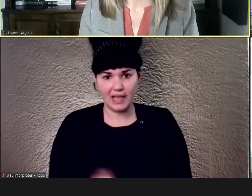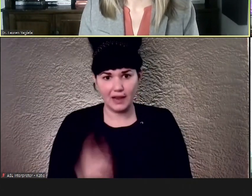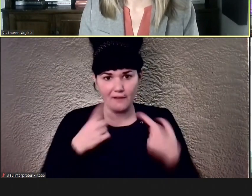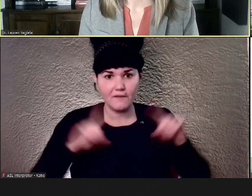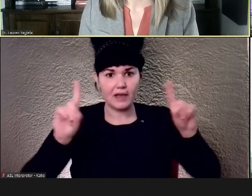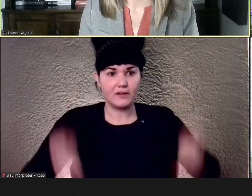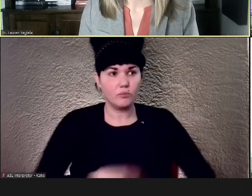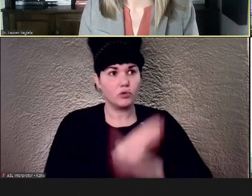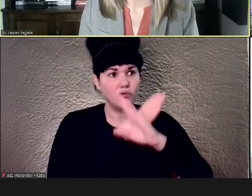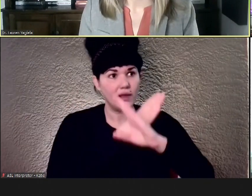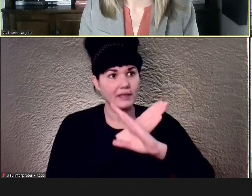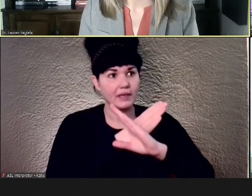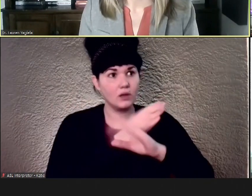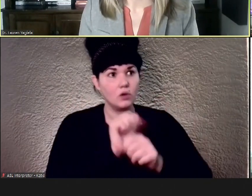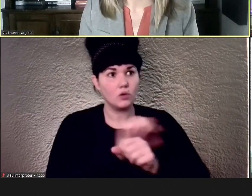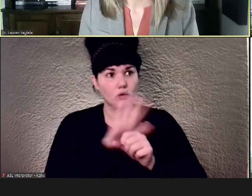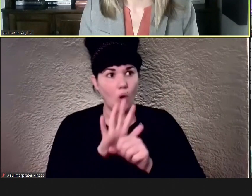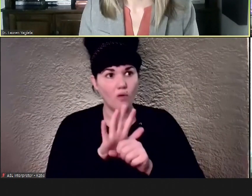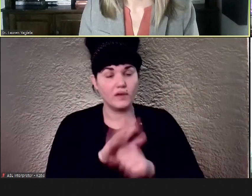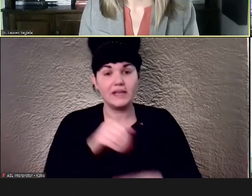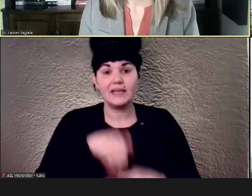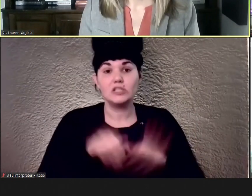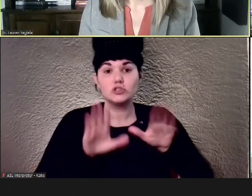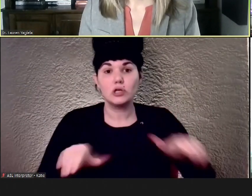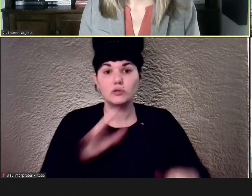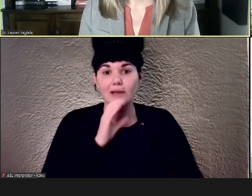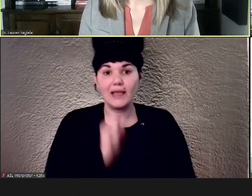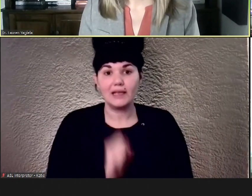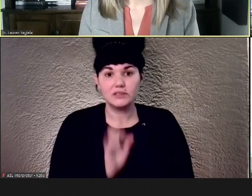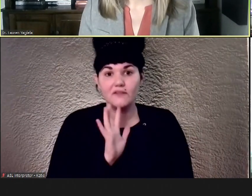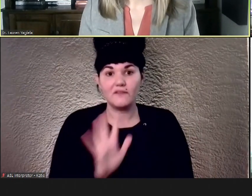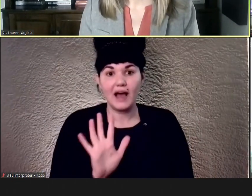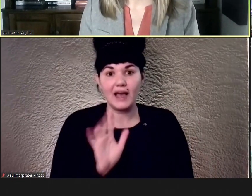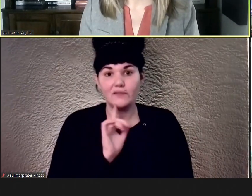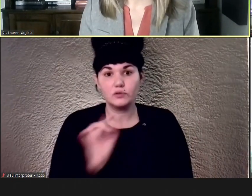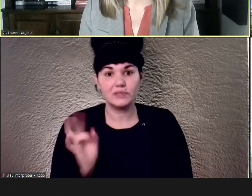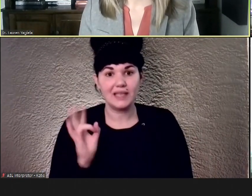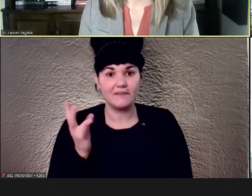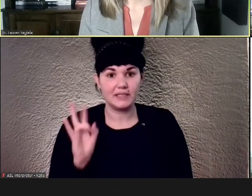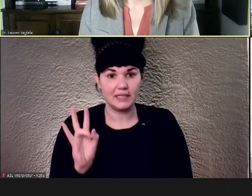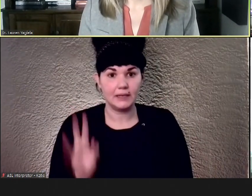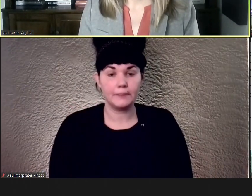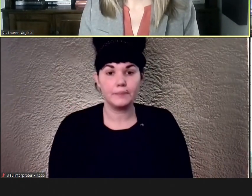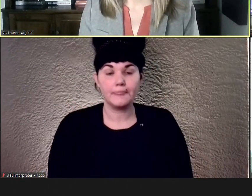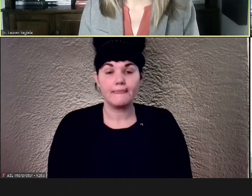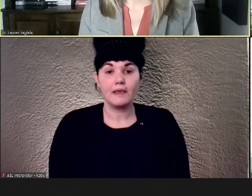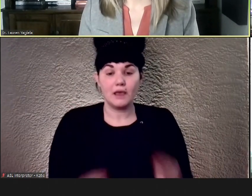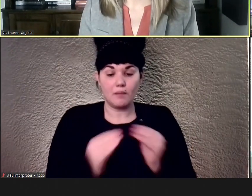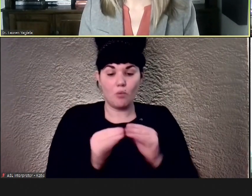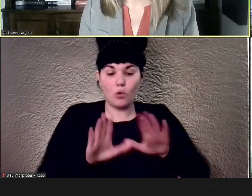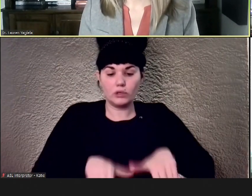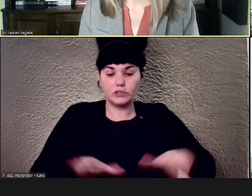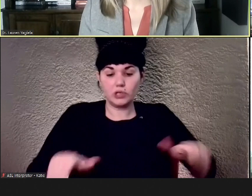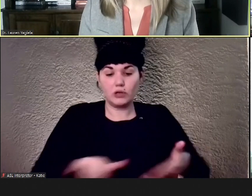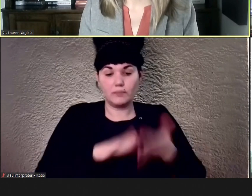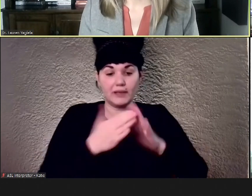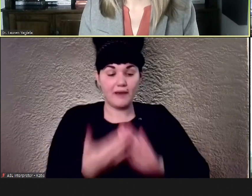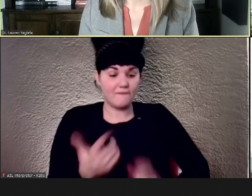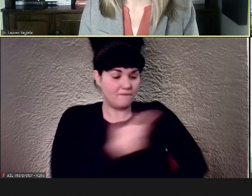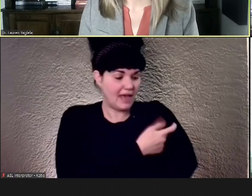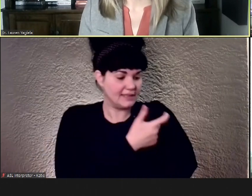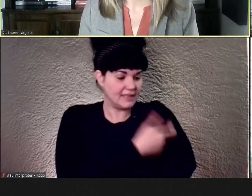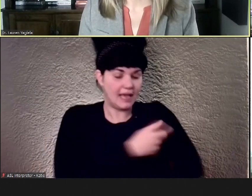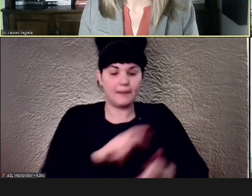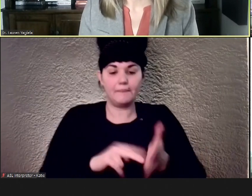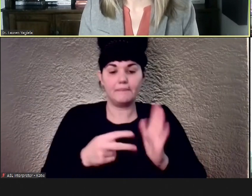in children ages 5 through 17. If more children become vaccinated, less children will get sick with COVID and